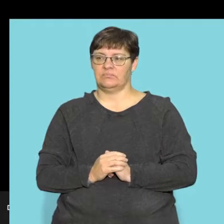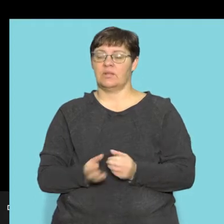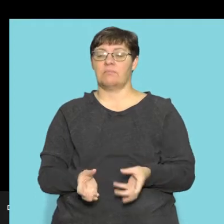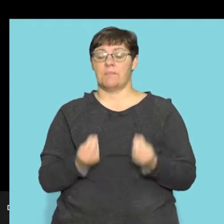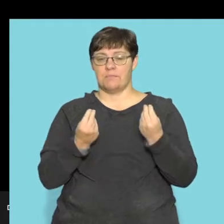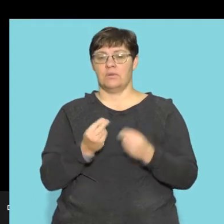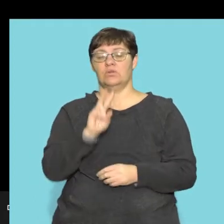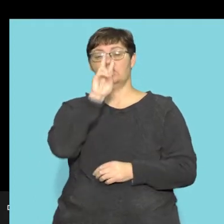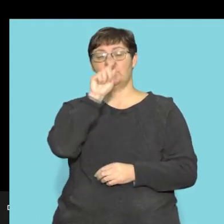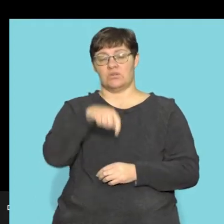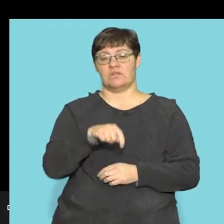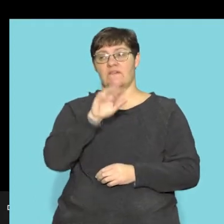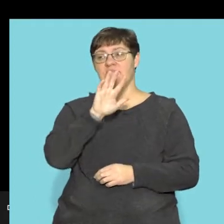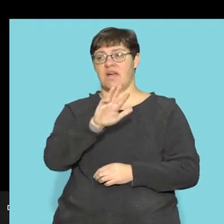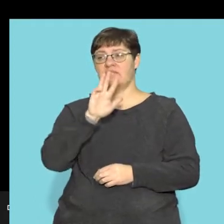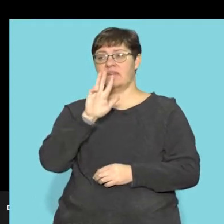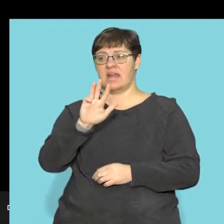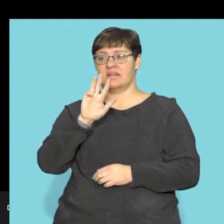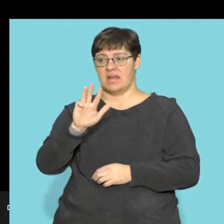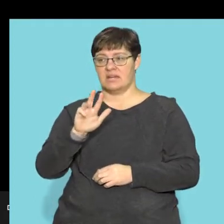bracket. And this will give me